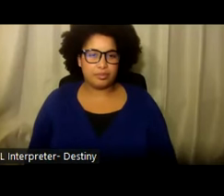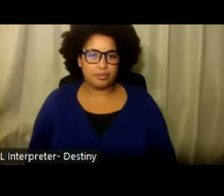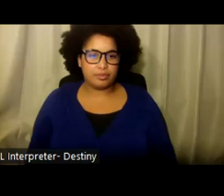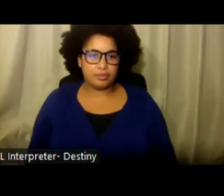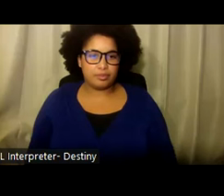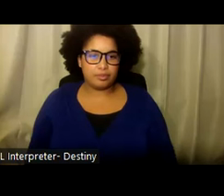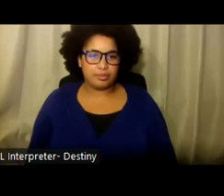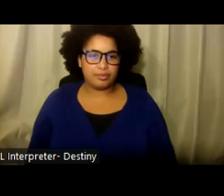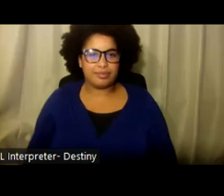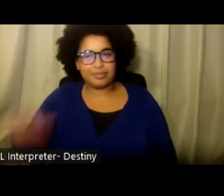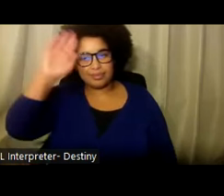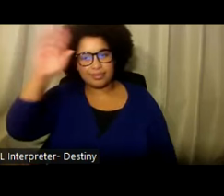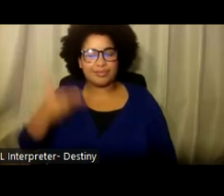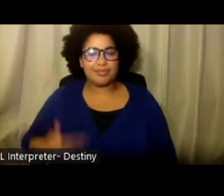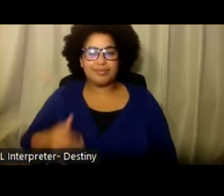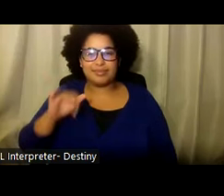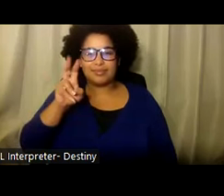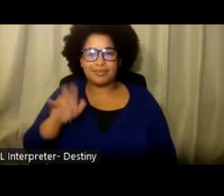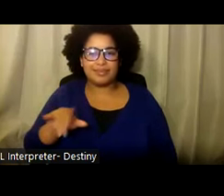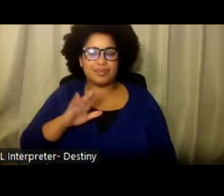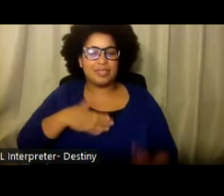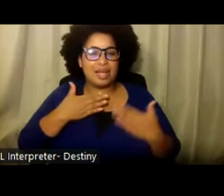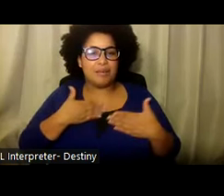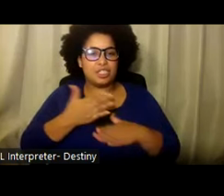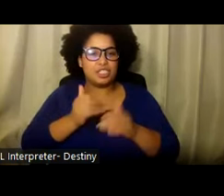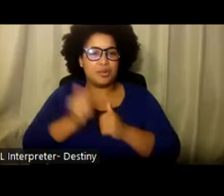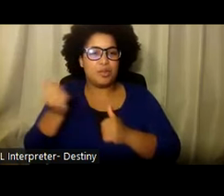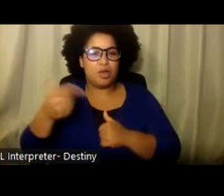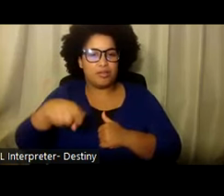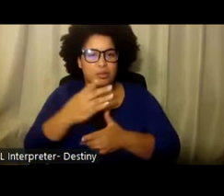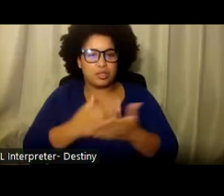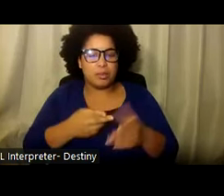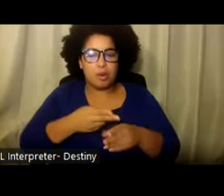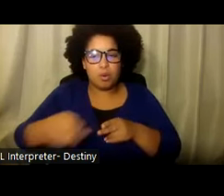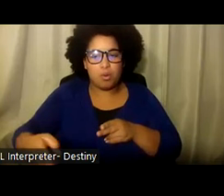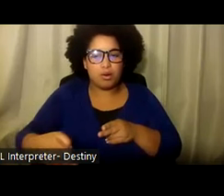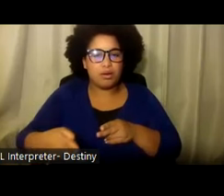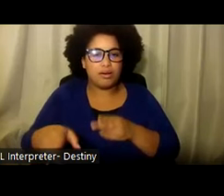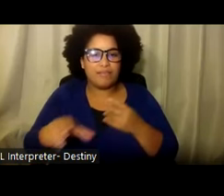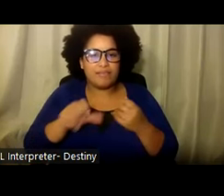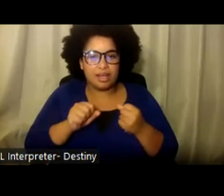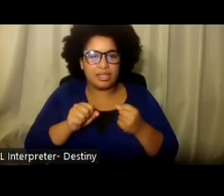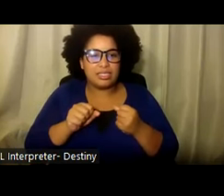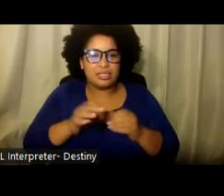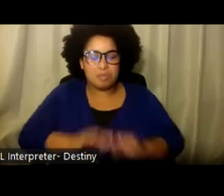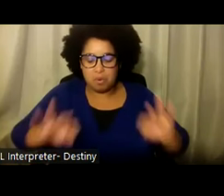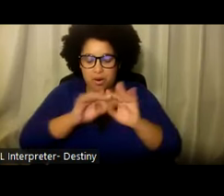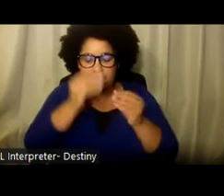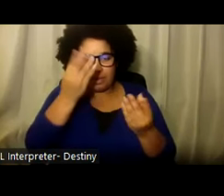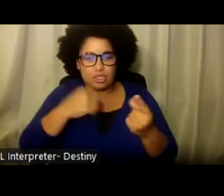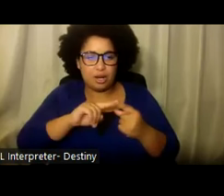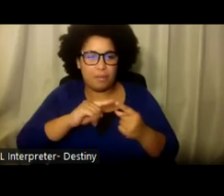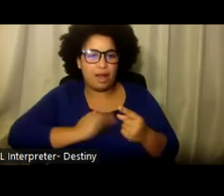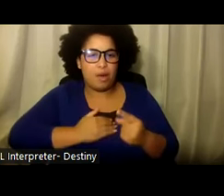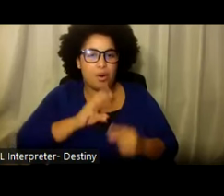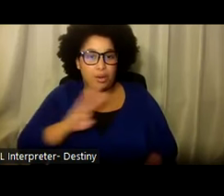Hi, everyone. My name is Ivy. It is my pleasure to share with all of you some quick, simple, but very essential information about our website